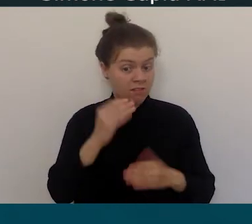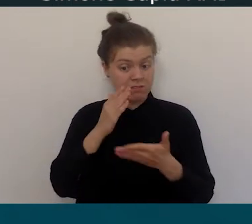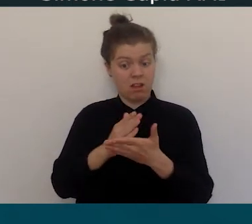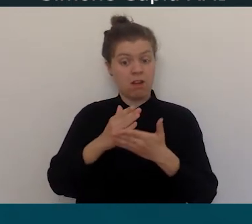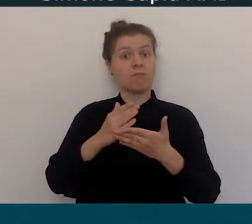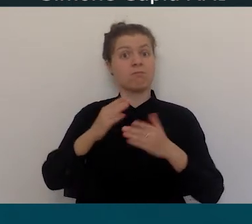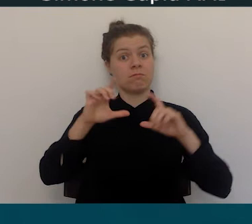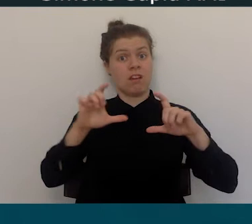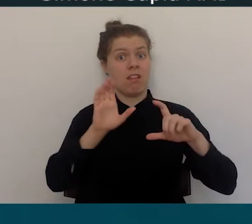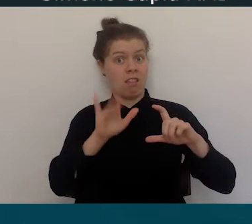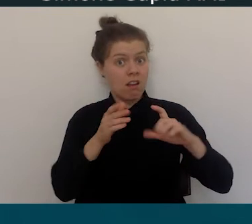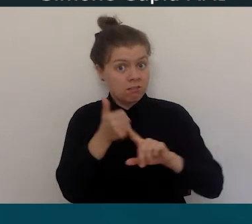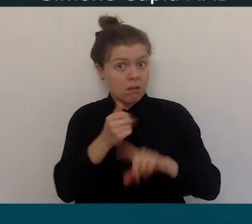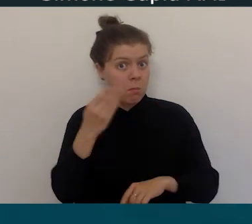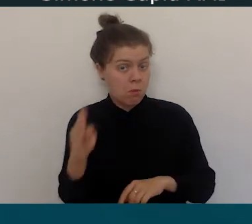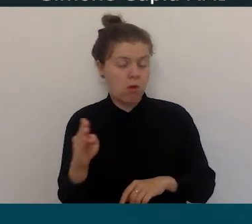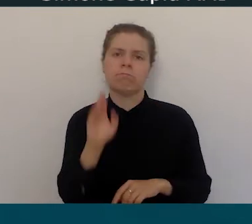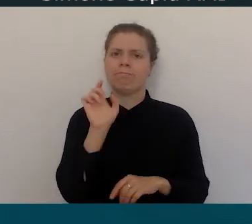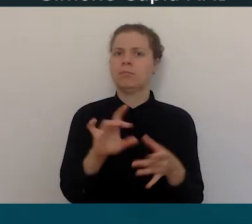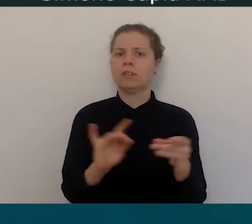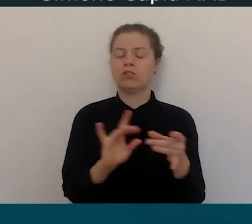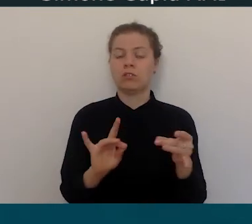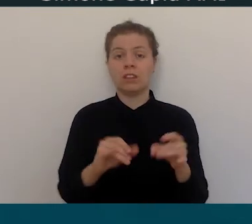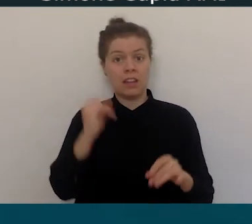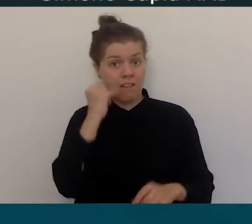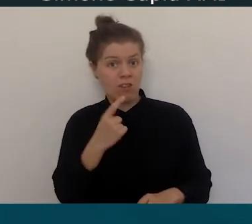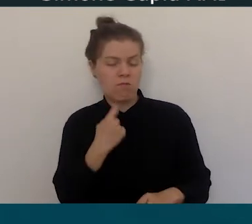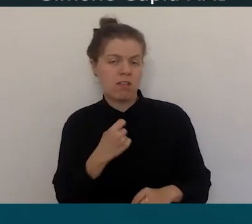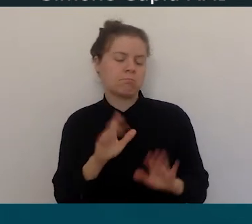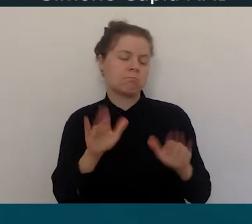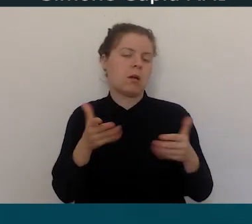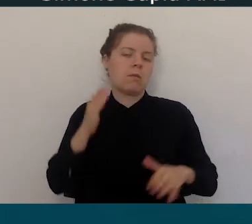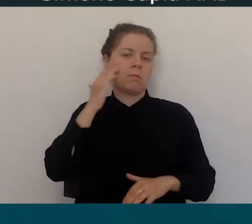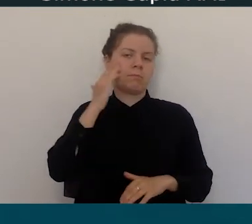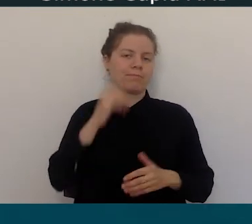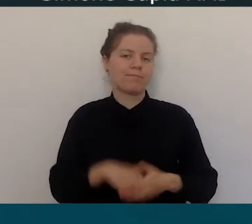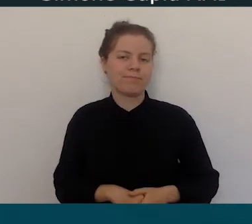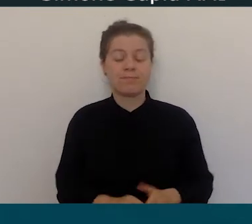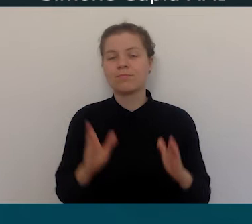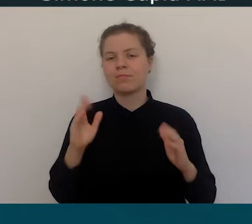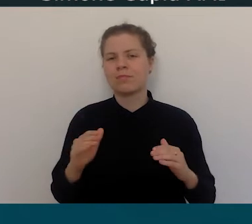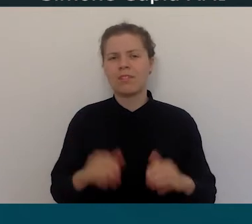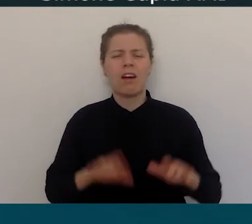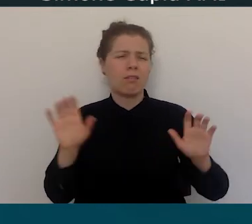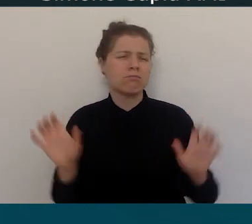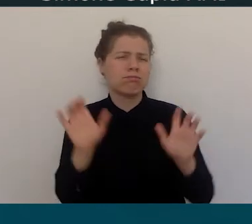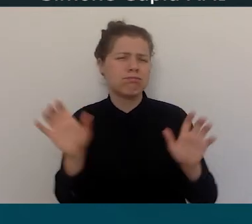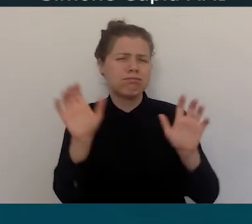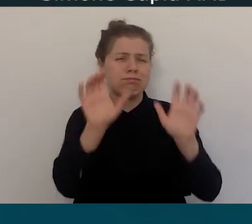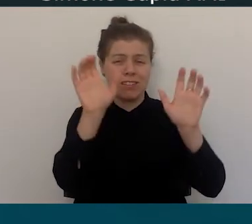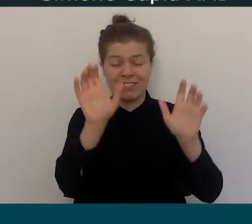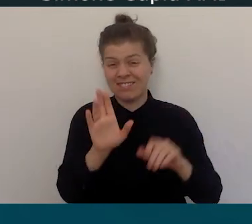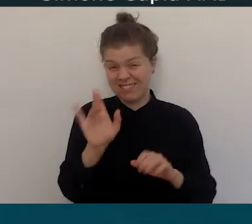sign. And that would be the difference between relevance and not relevance. Extra superfluous prolixity. It's a